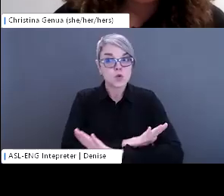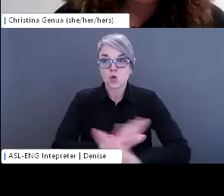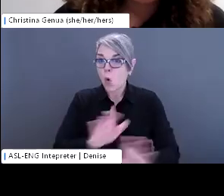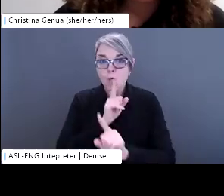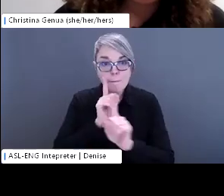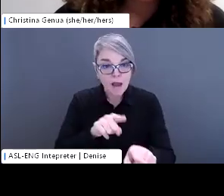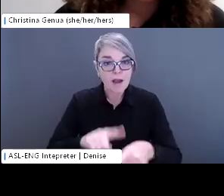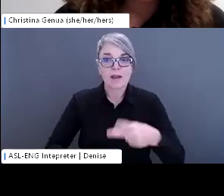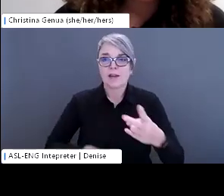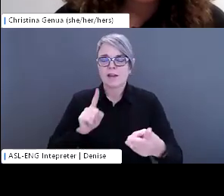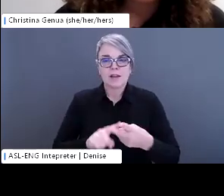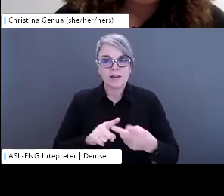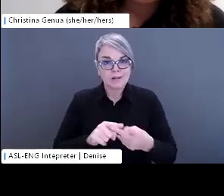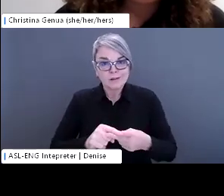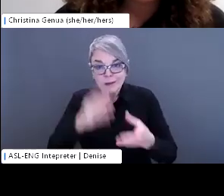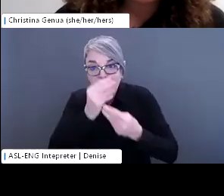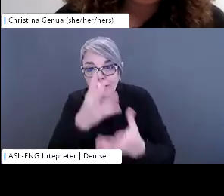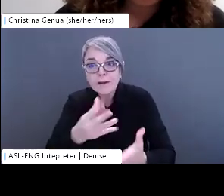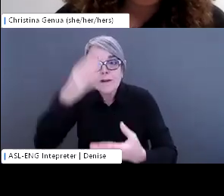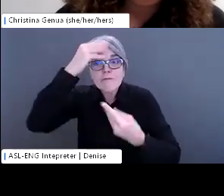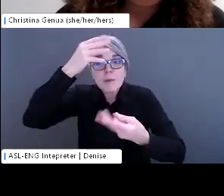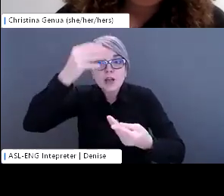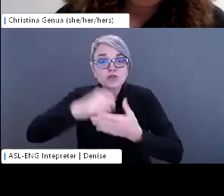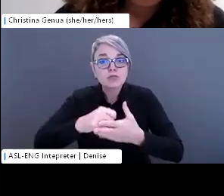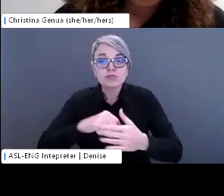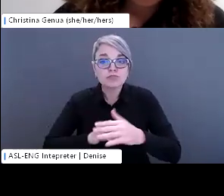don't open any attachments or click on any links in the email.